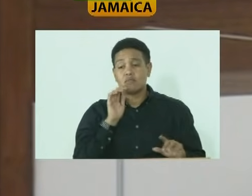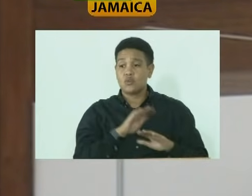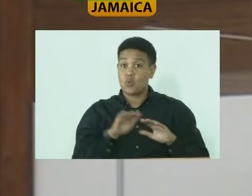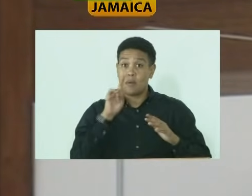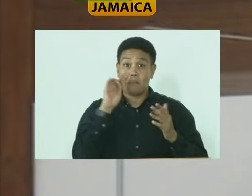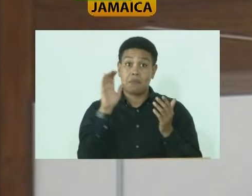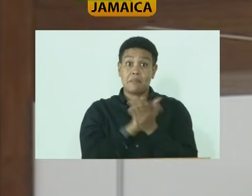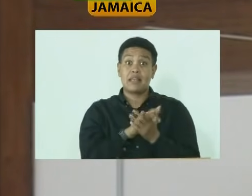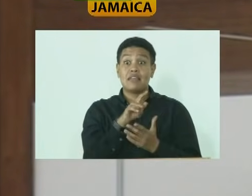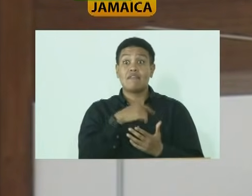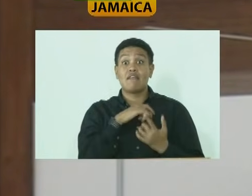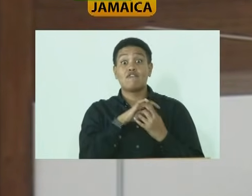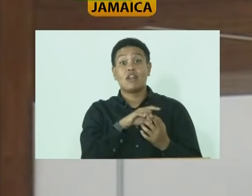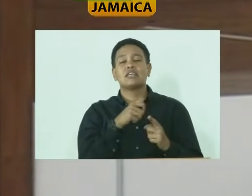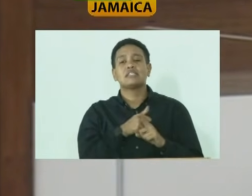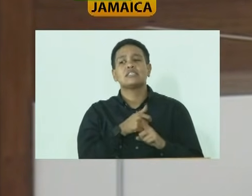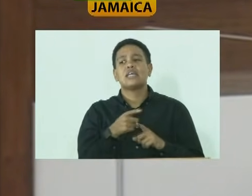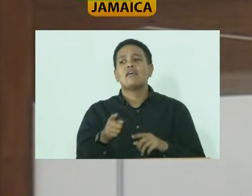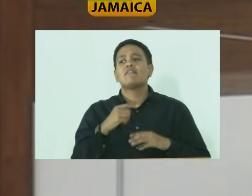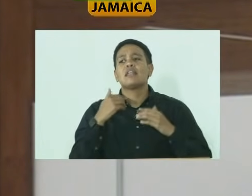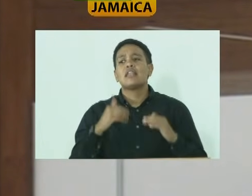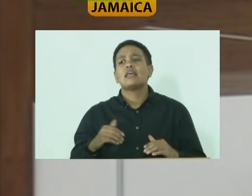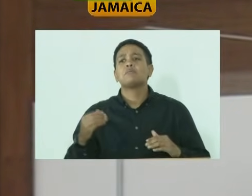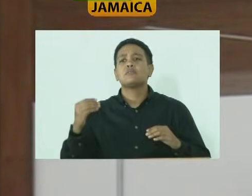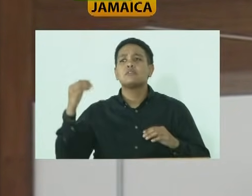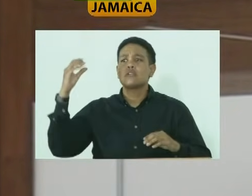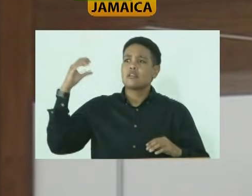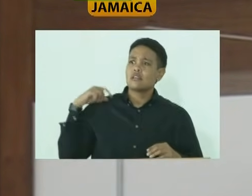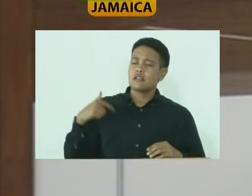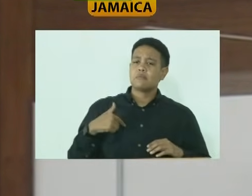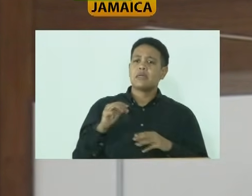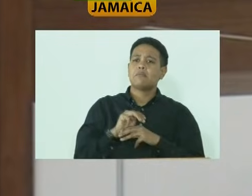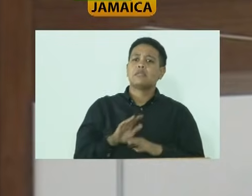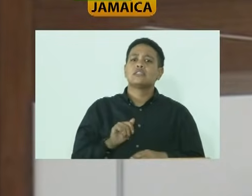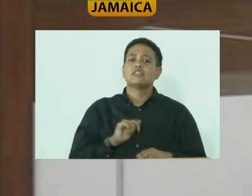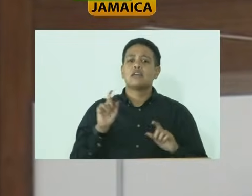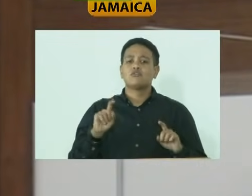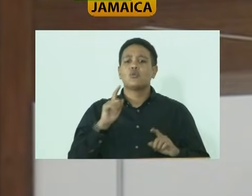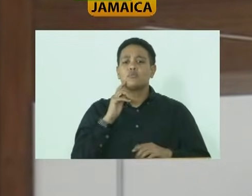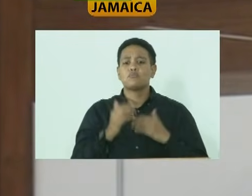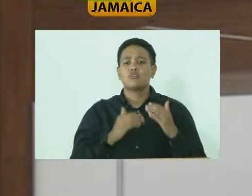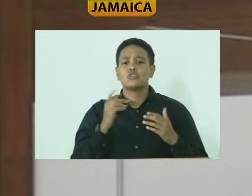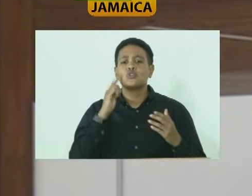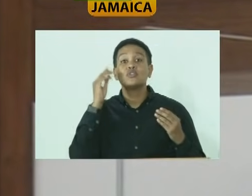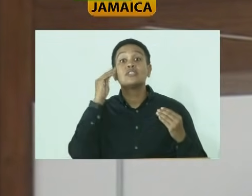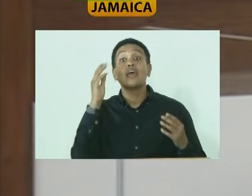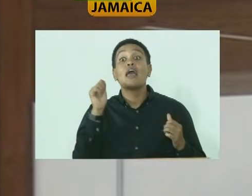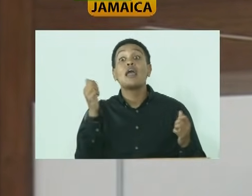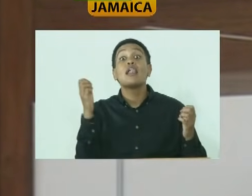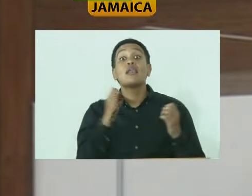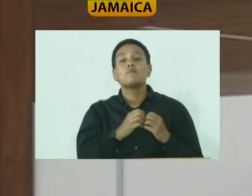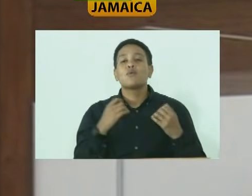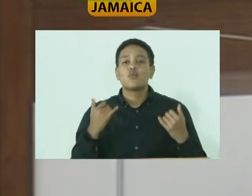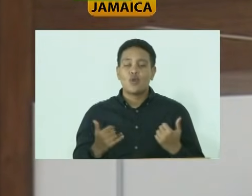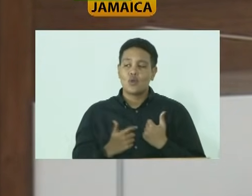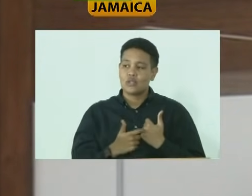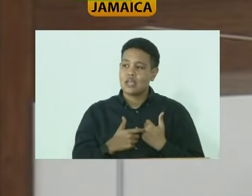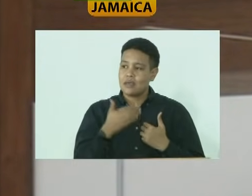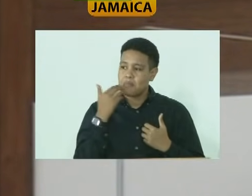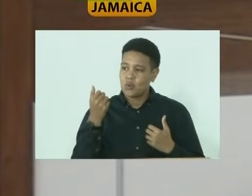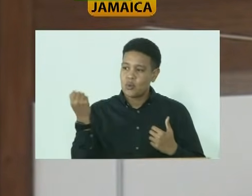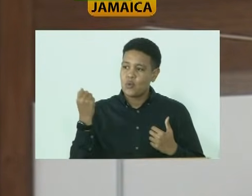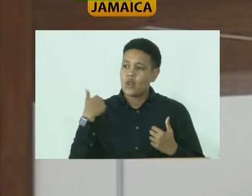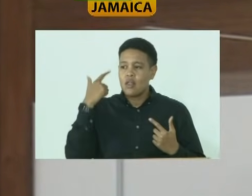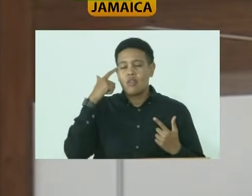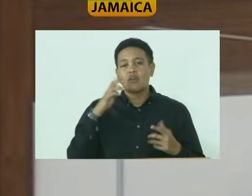that, having regard to the limits placed on me as Minister, that I should proceed to say any more at this time. But I thought